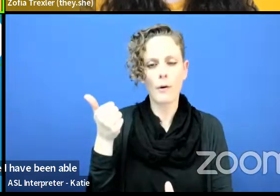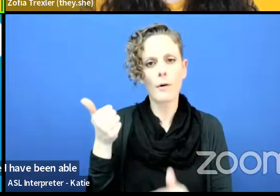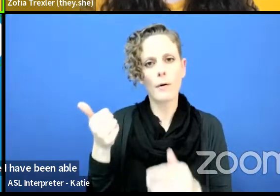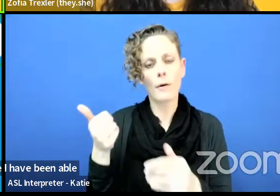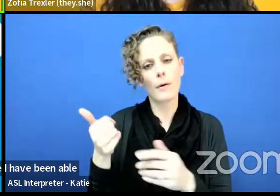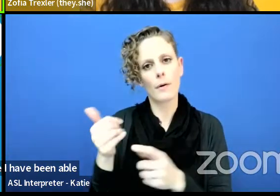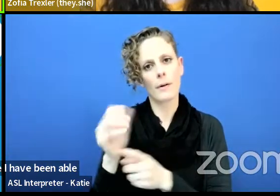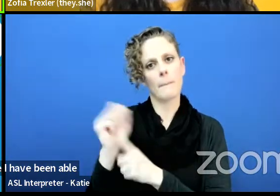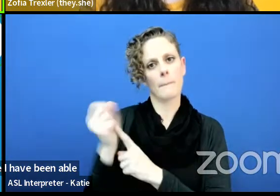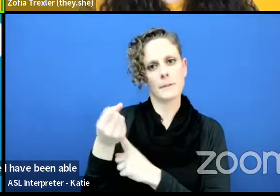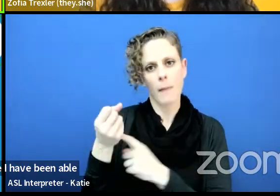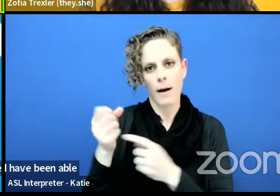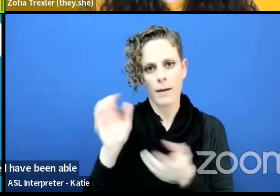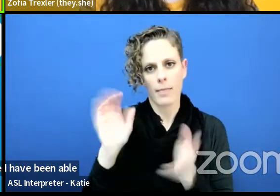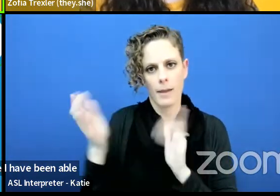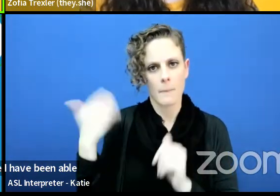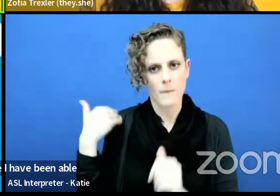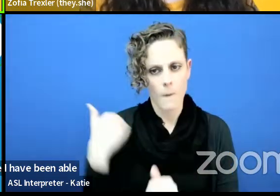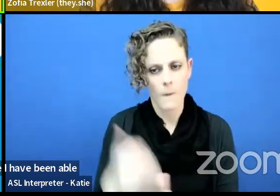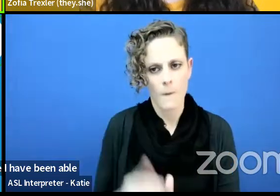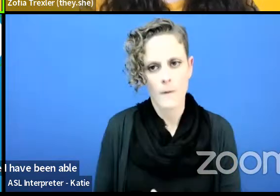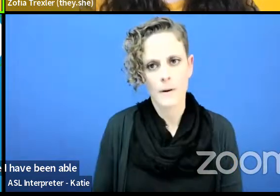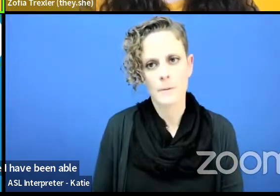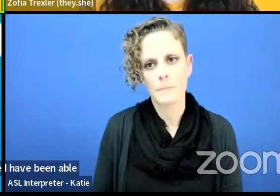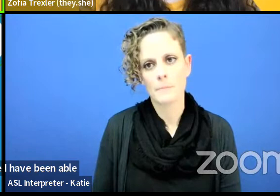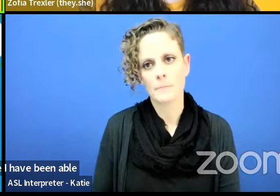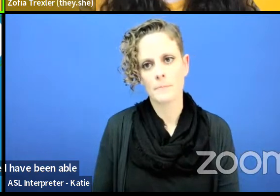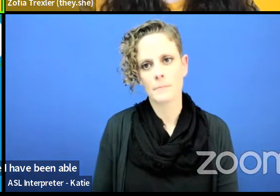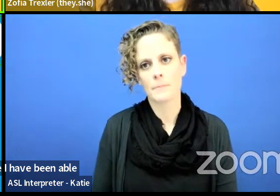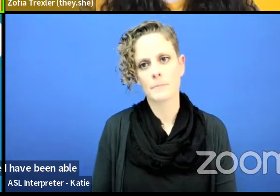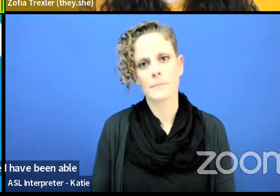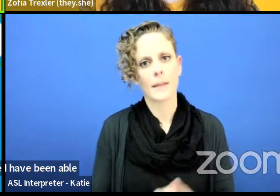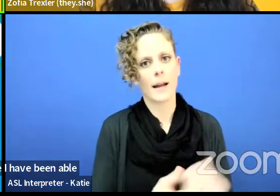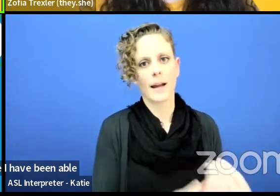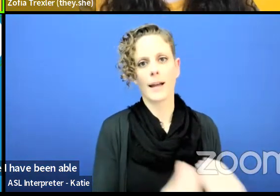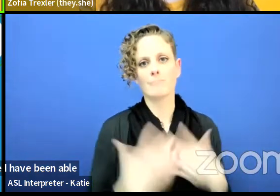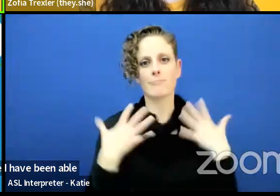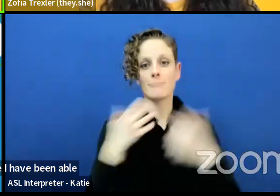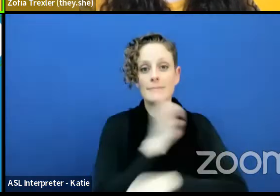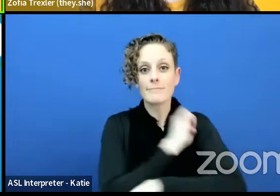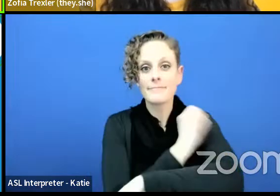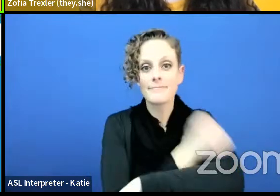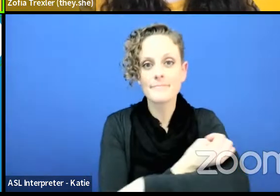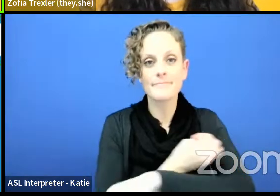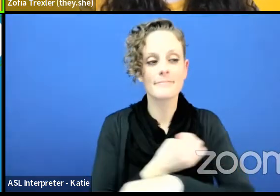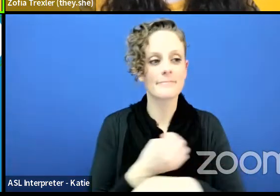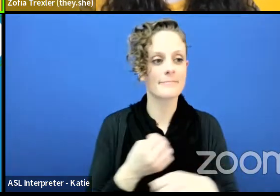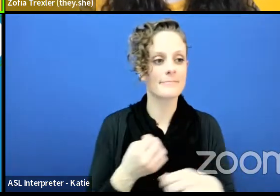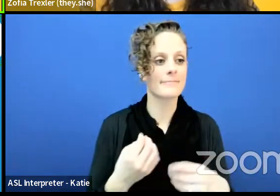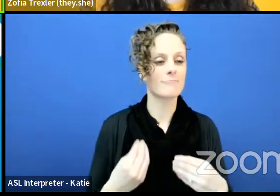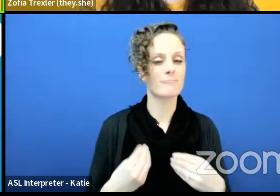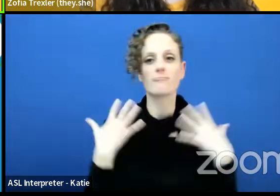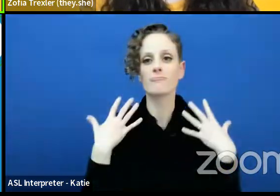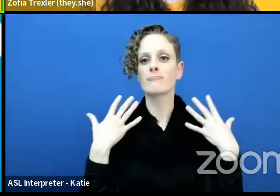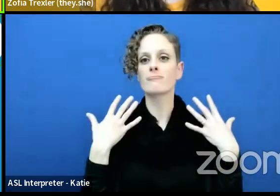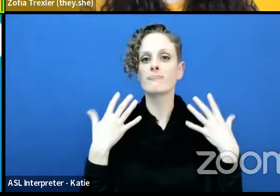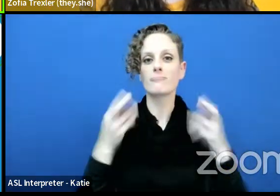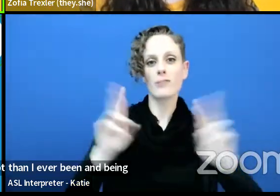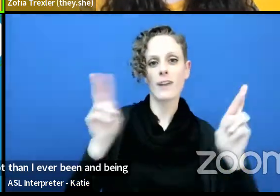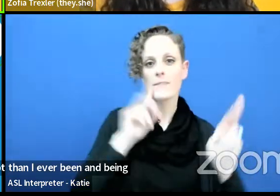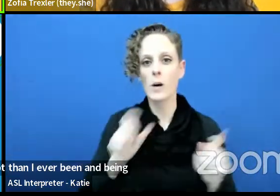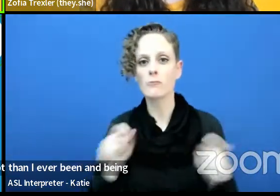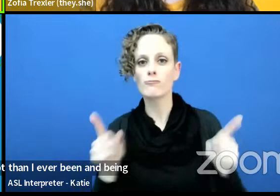ever been, and be very energized and always like very like all for doing different